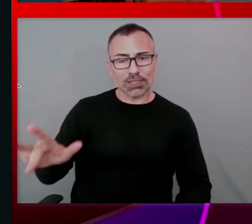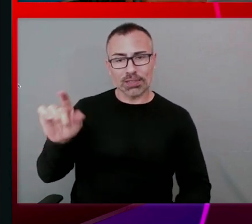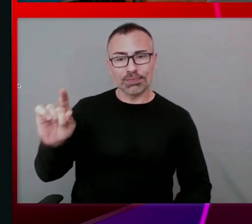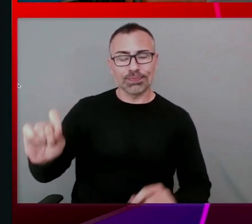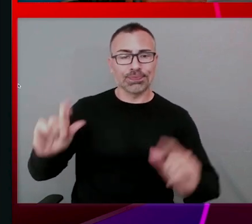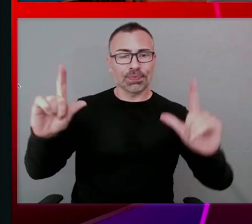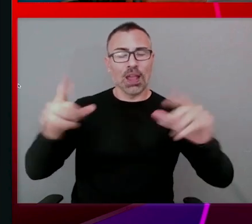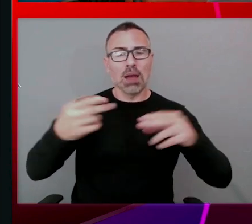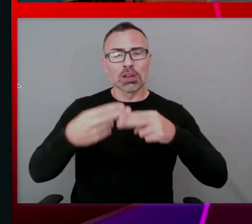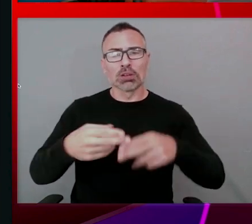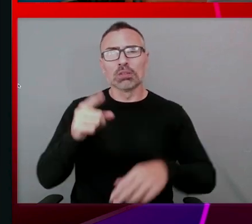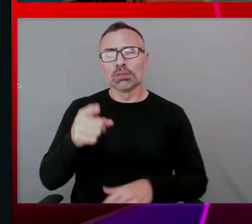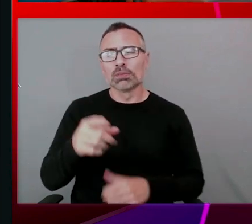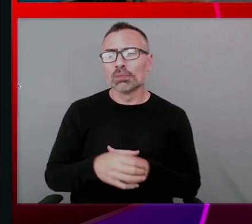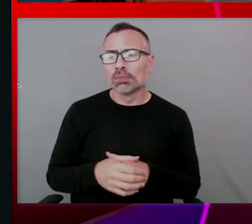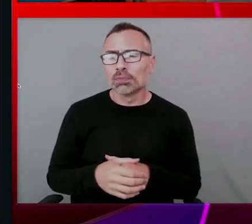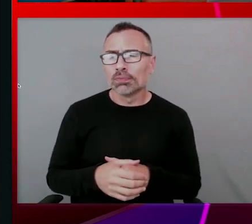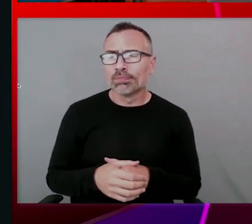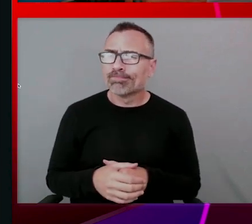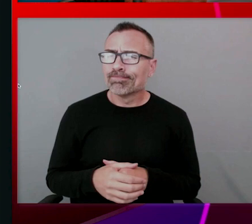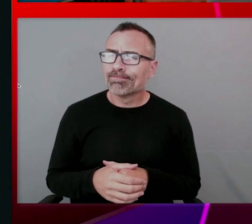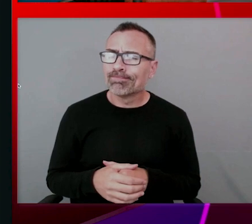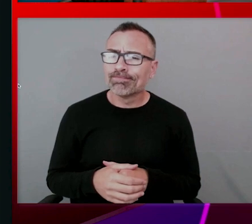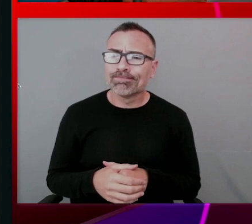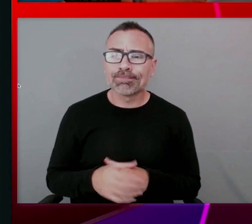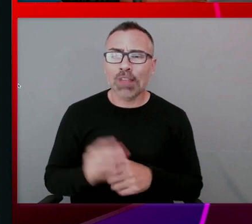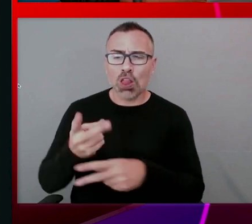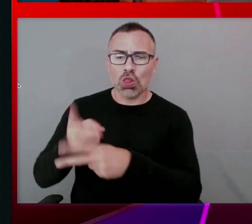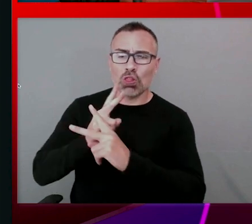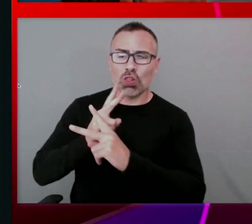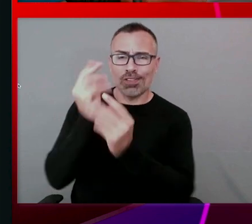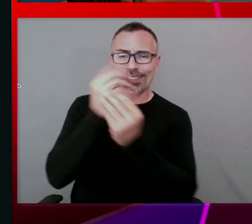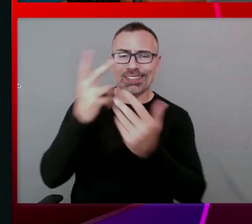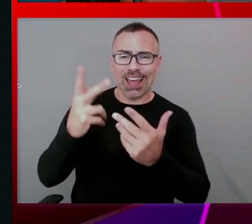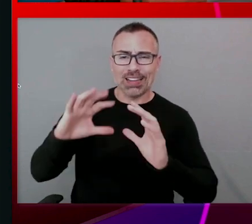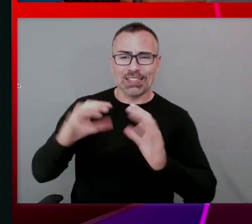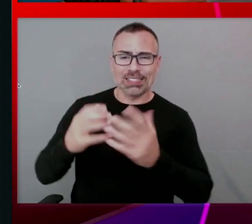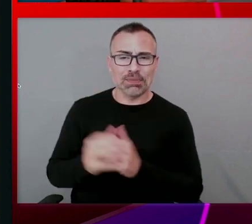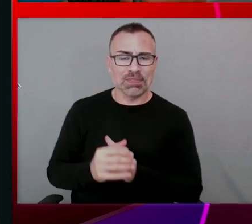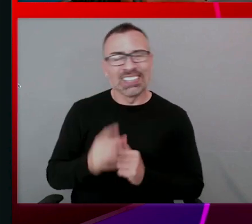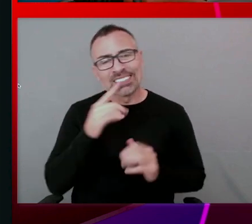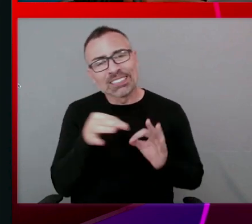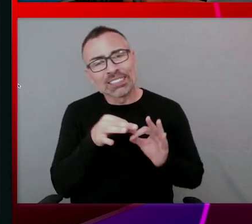to call it loan data set. So it's a simple data set